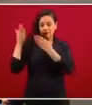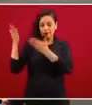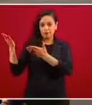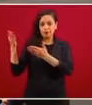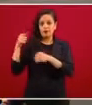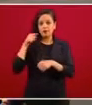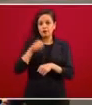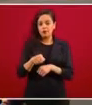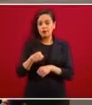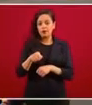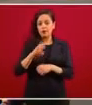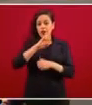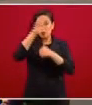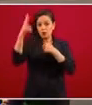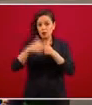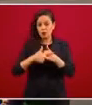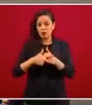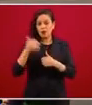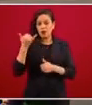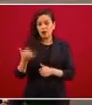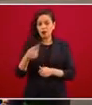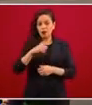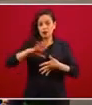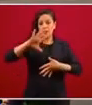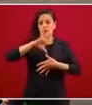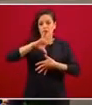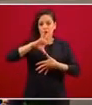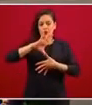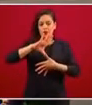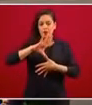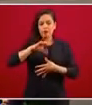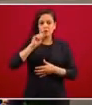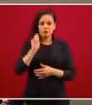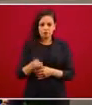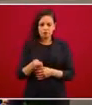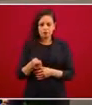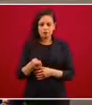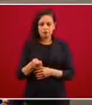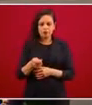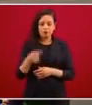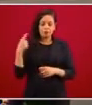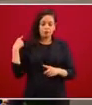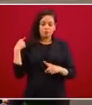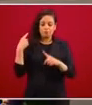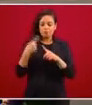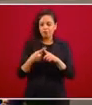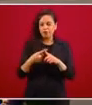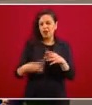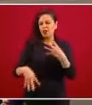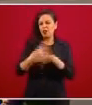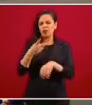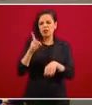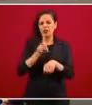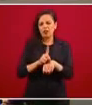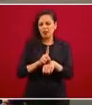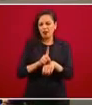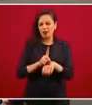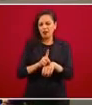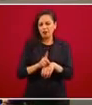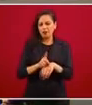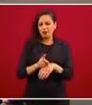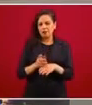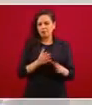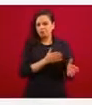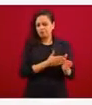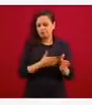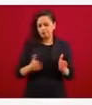en Europa y la frecuencia an en intersection América between the para los frequency casos de in los Europe últimos and 14 the días. frequency in Recuerden, la the gráfica Americas anterior era para for the todos los